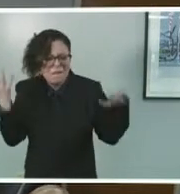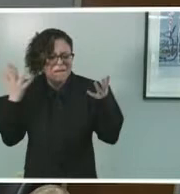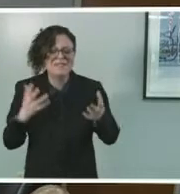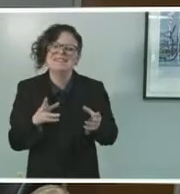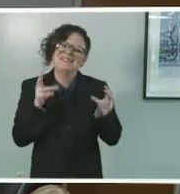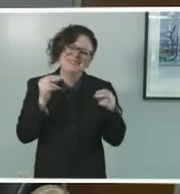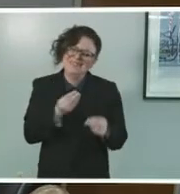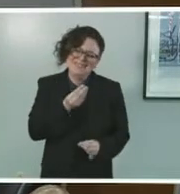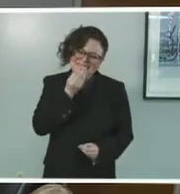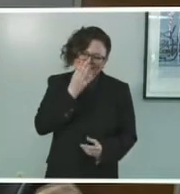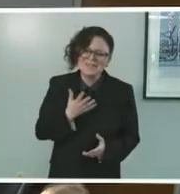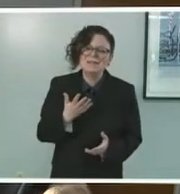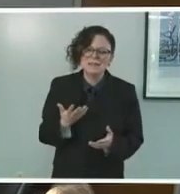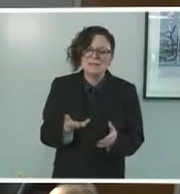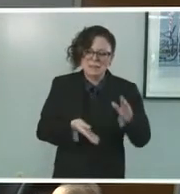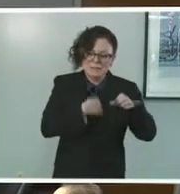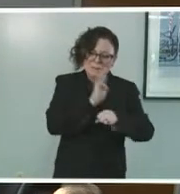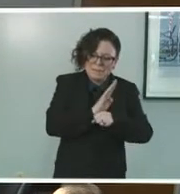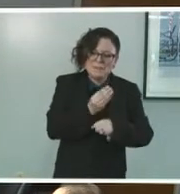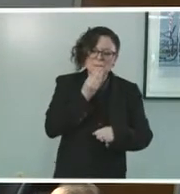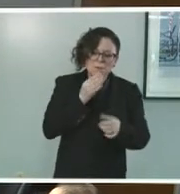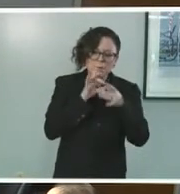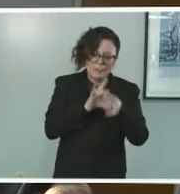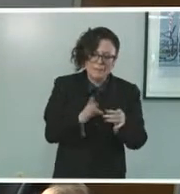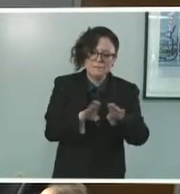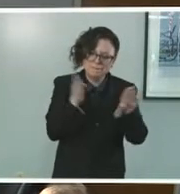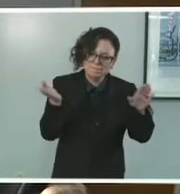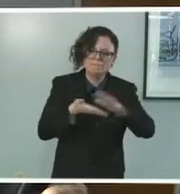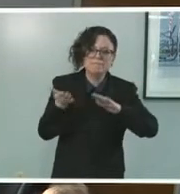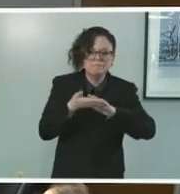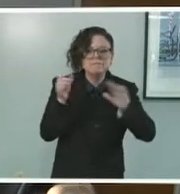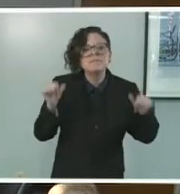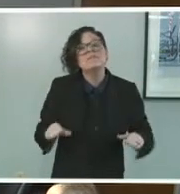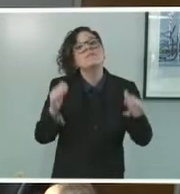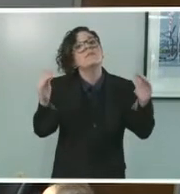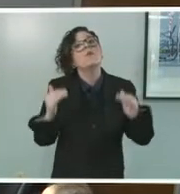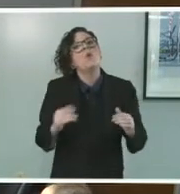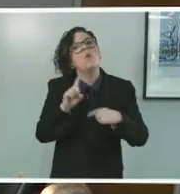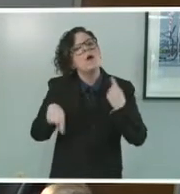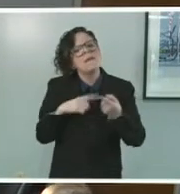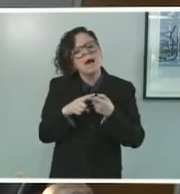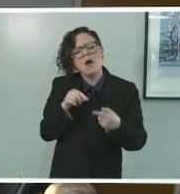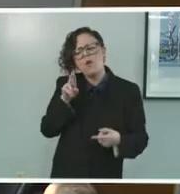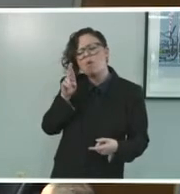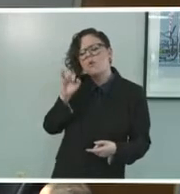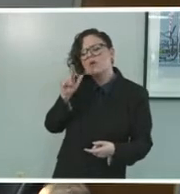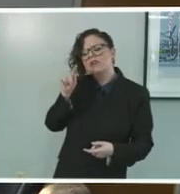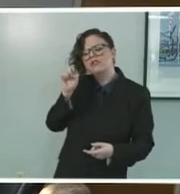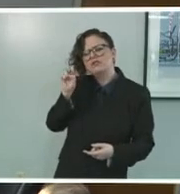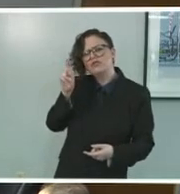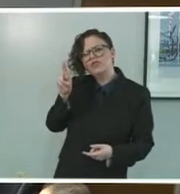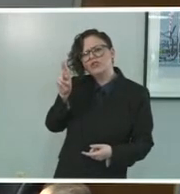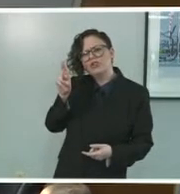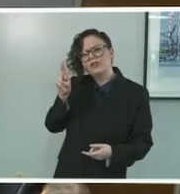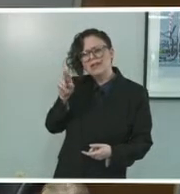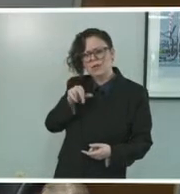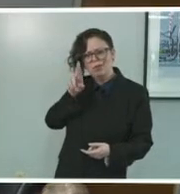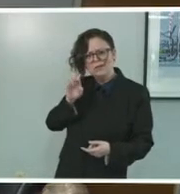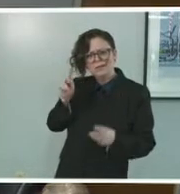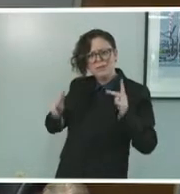Okay. What about a realtor who wants to show properties to a client? Is that allowed right now under this